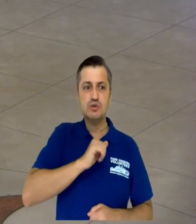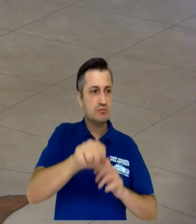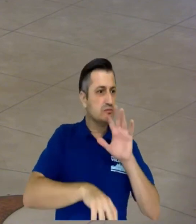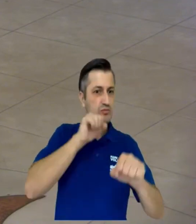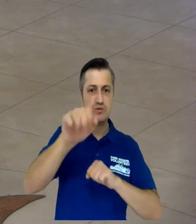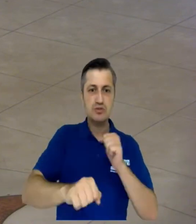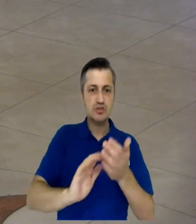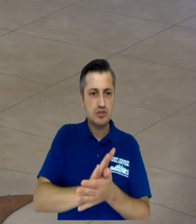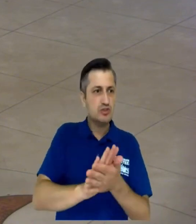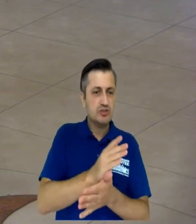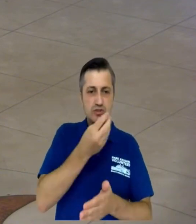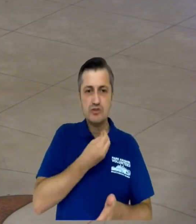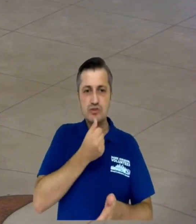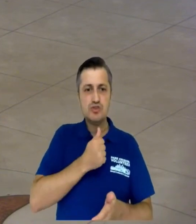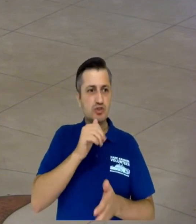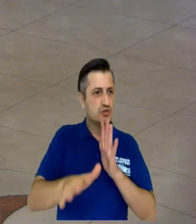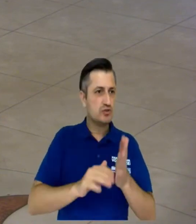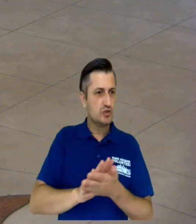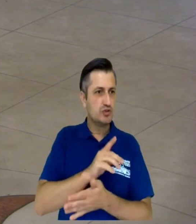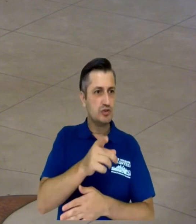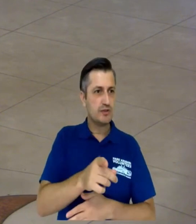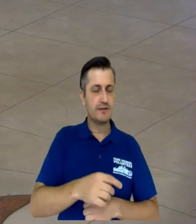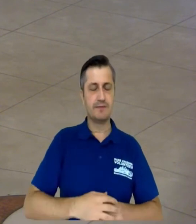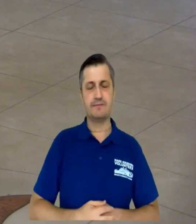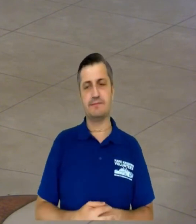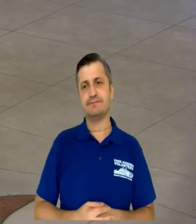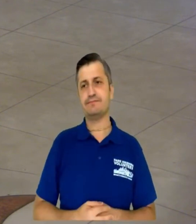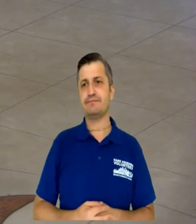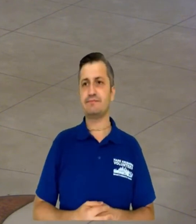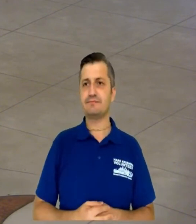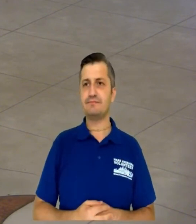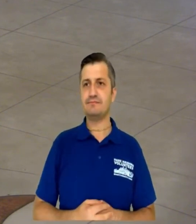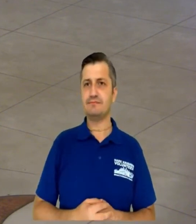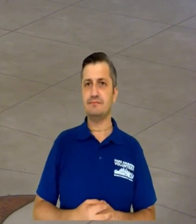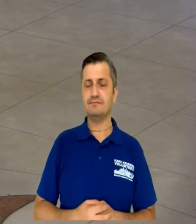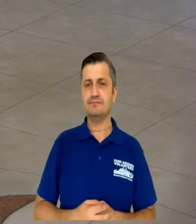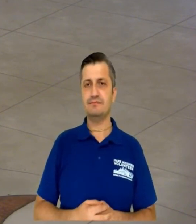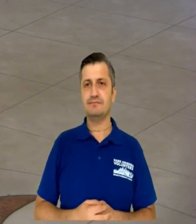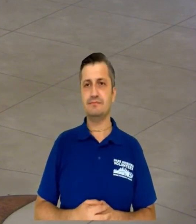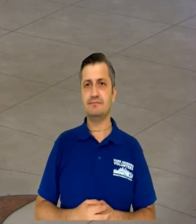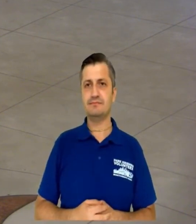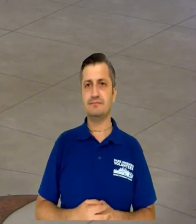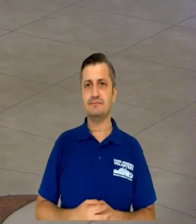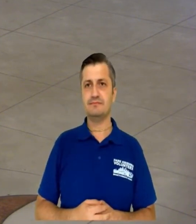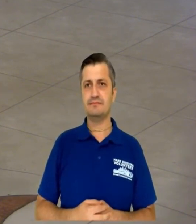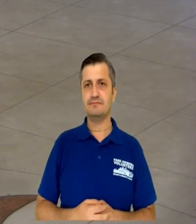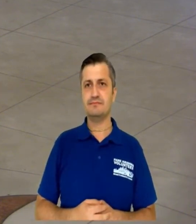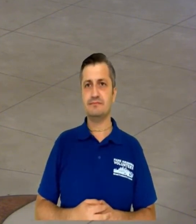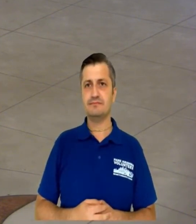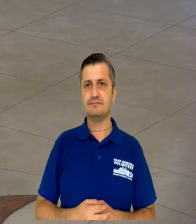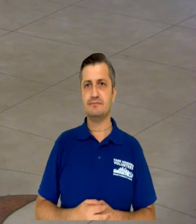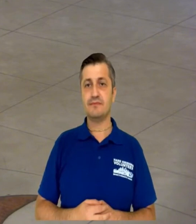So we find this concept that, you know, in the West, that right now, everybody is concerned about, you know, how to conserve